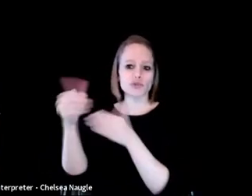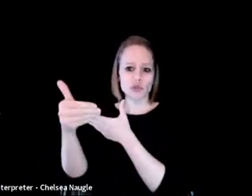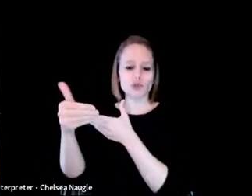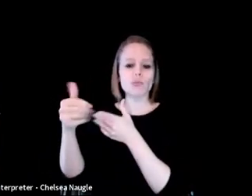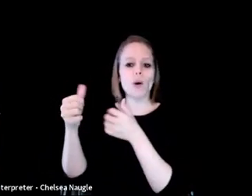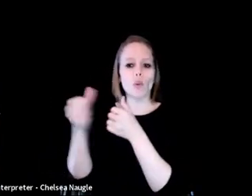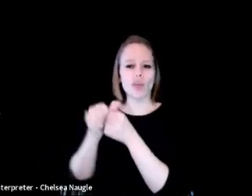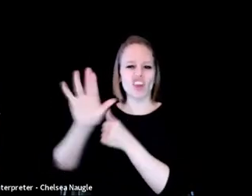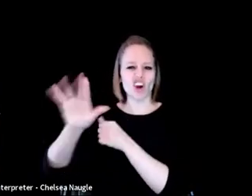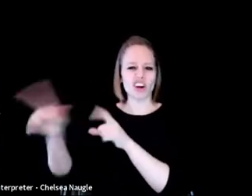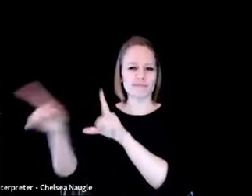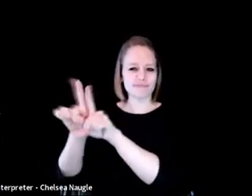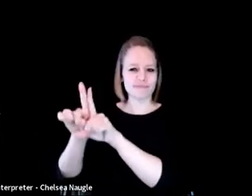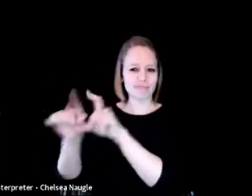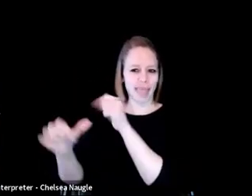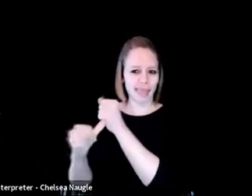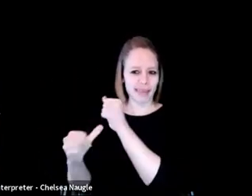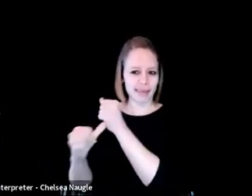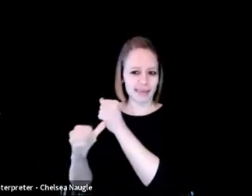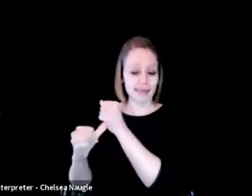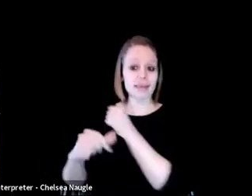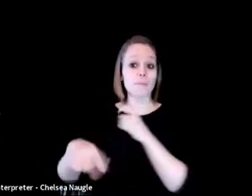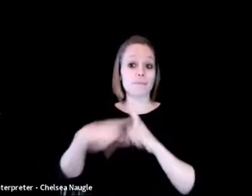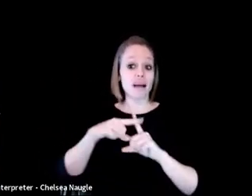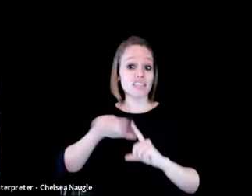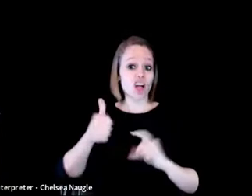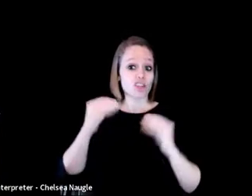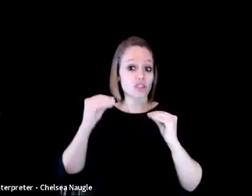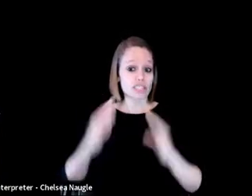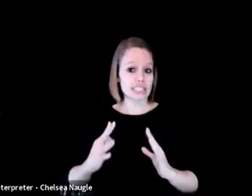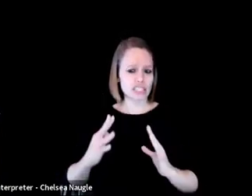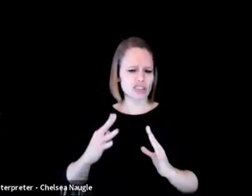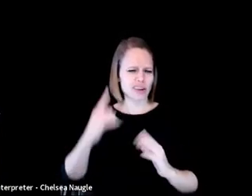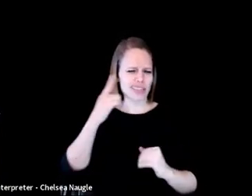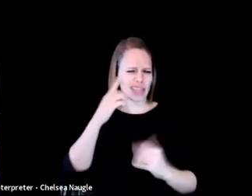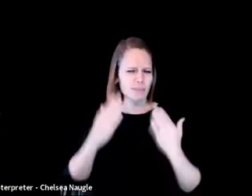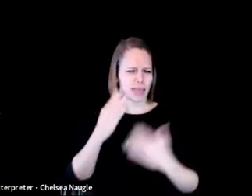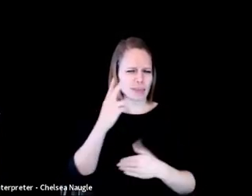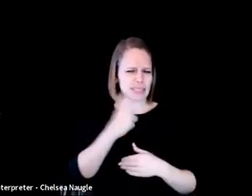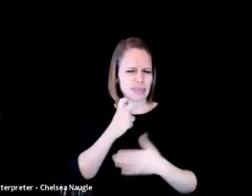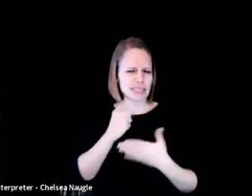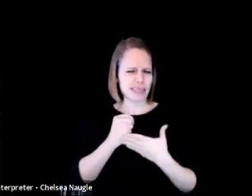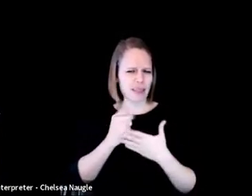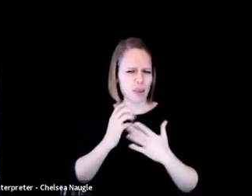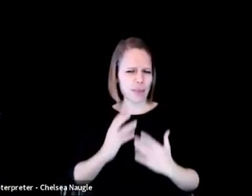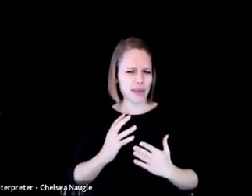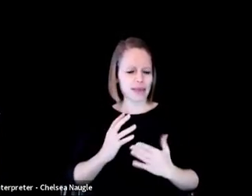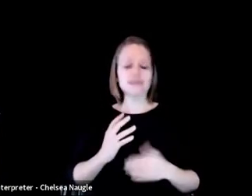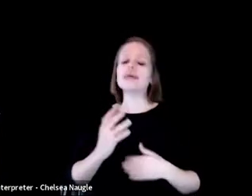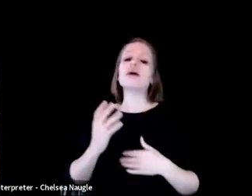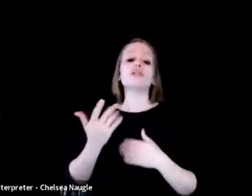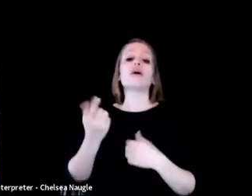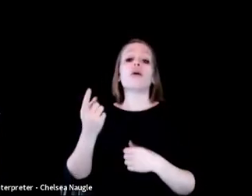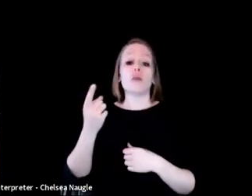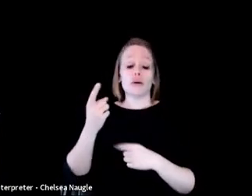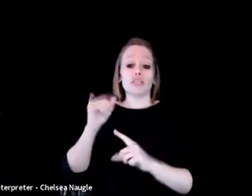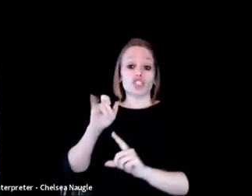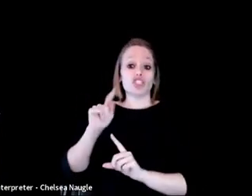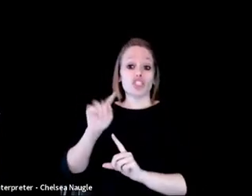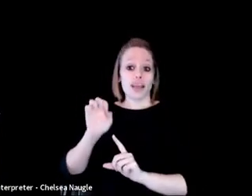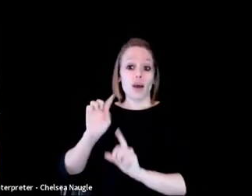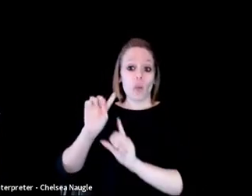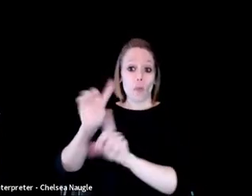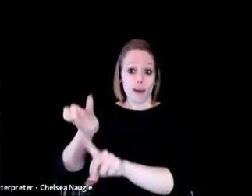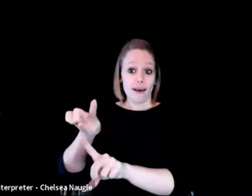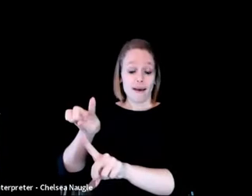behavioral aide, and another teacher. It might have been the speech therapist. And she was going to there, and